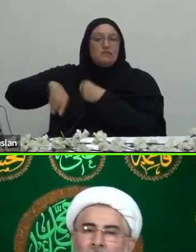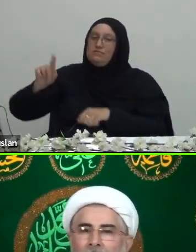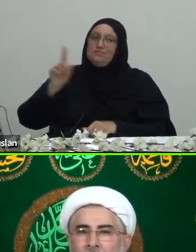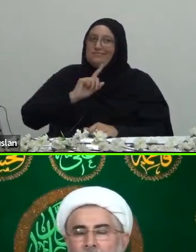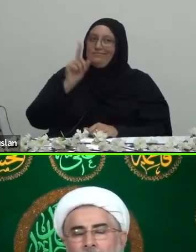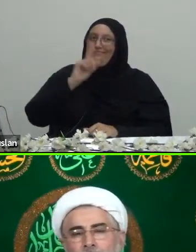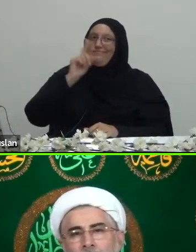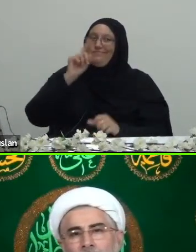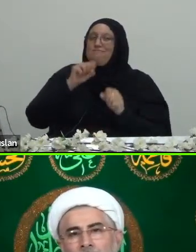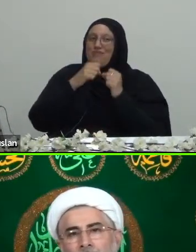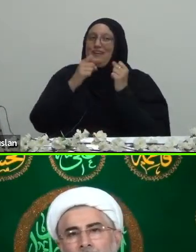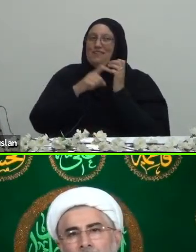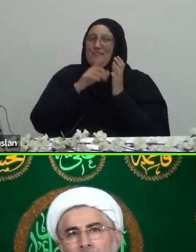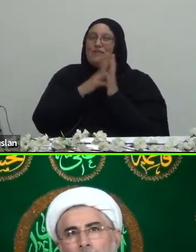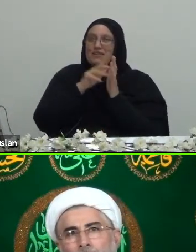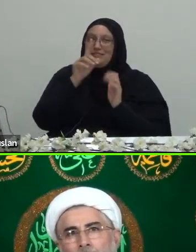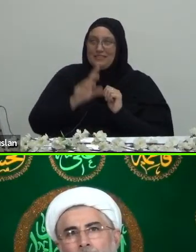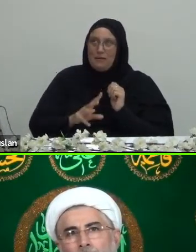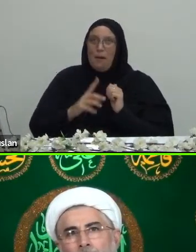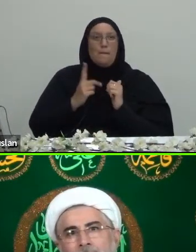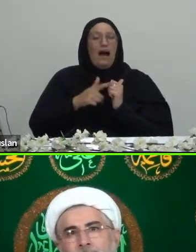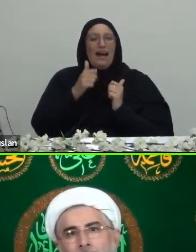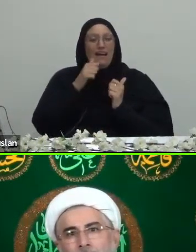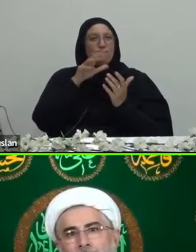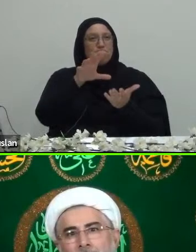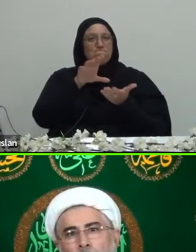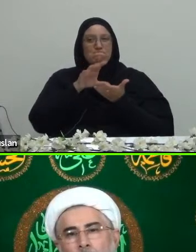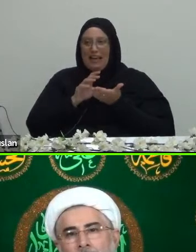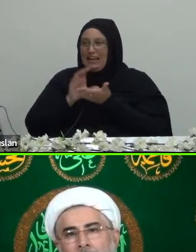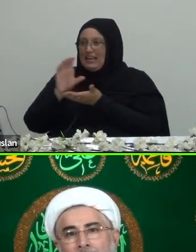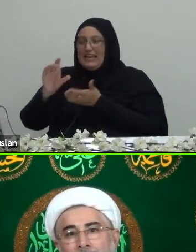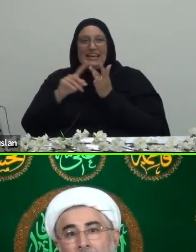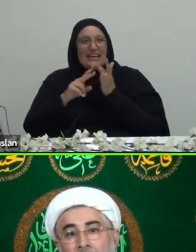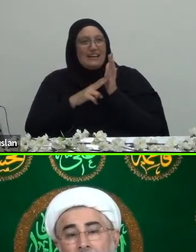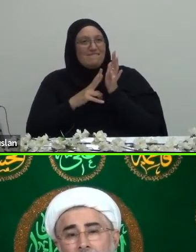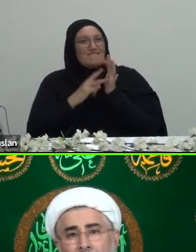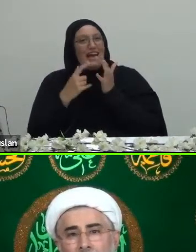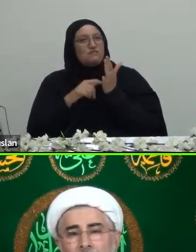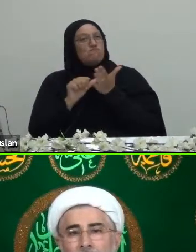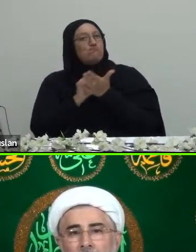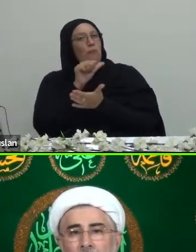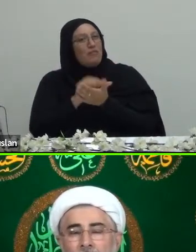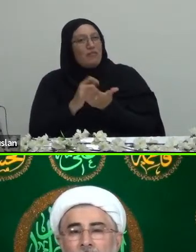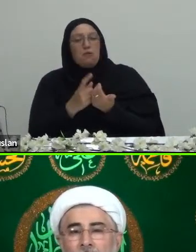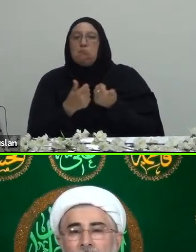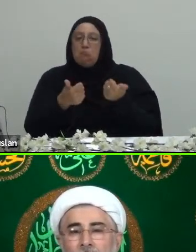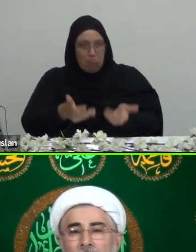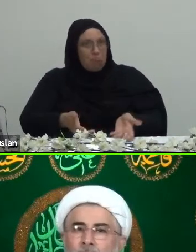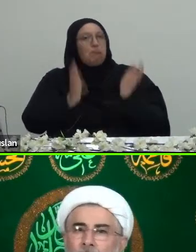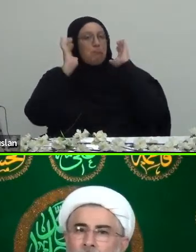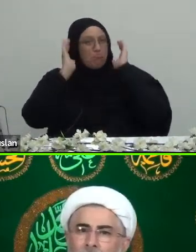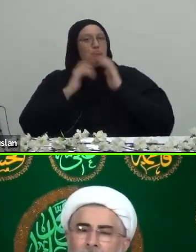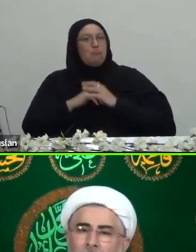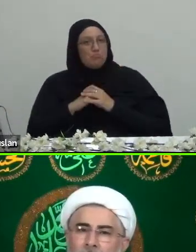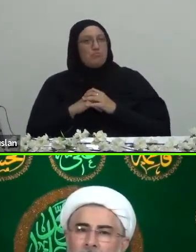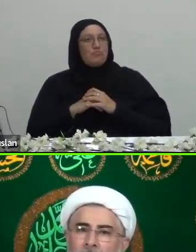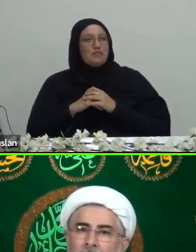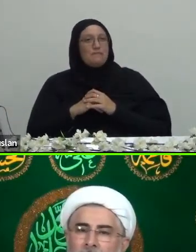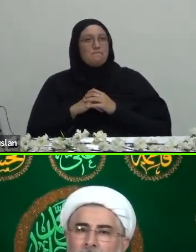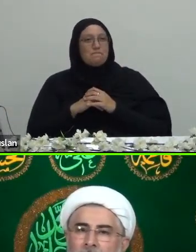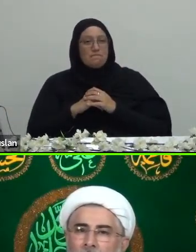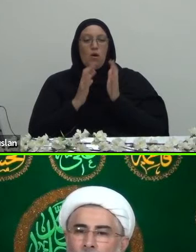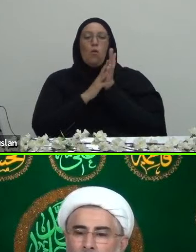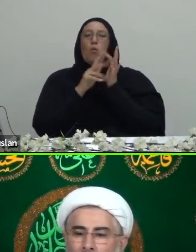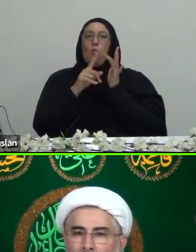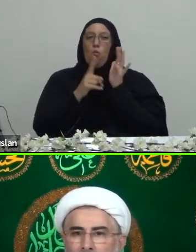again acceptable. As far as the will and the inheritance is concerned, because my